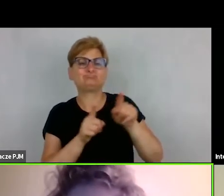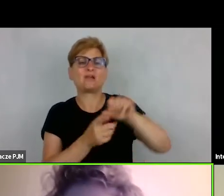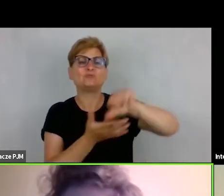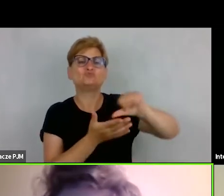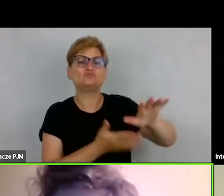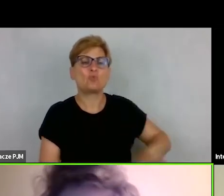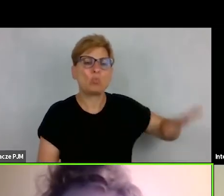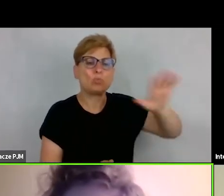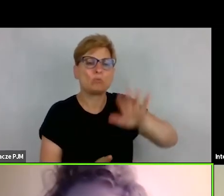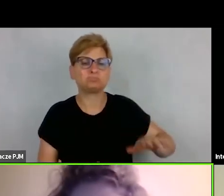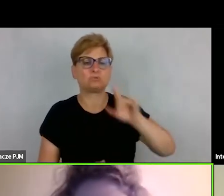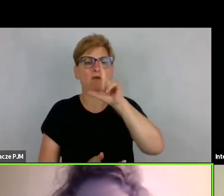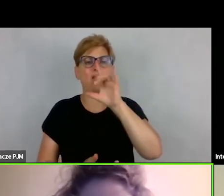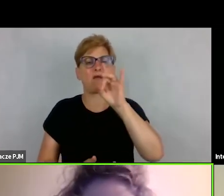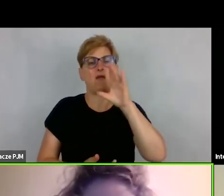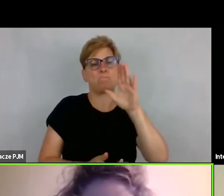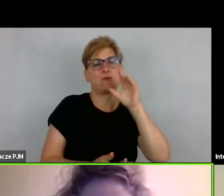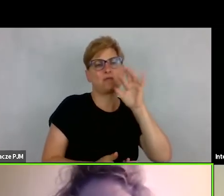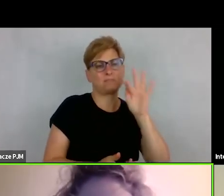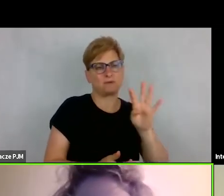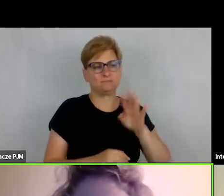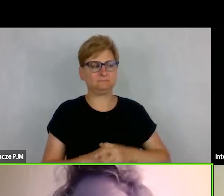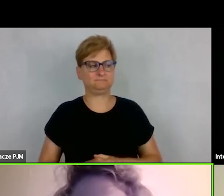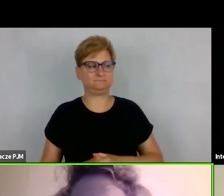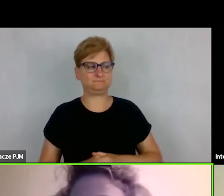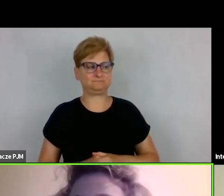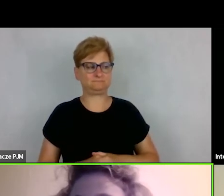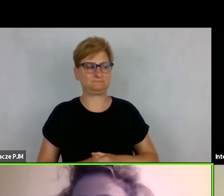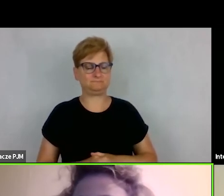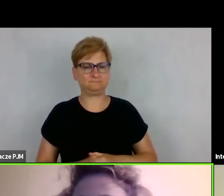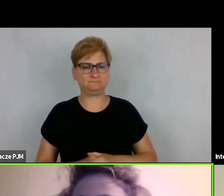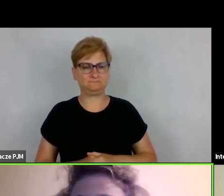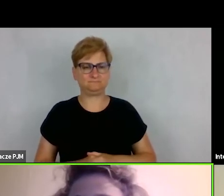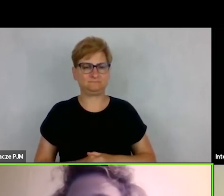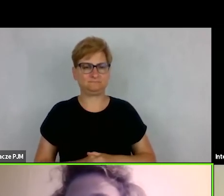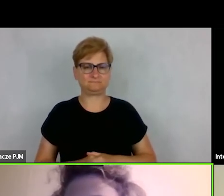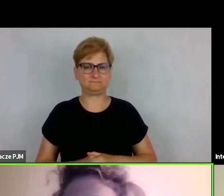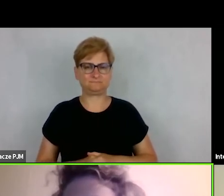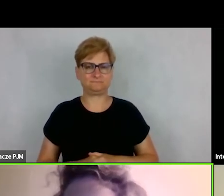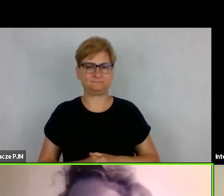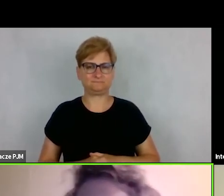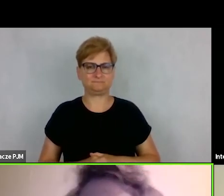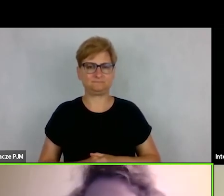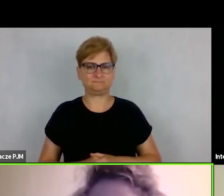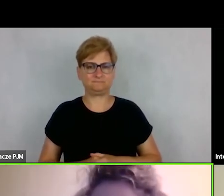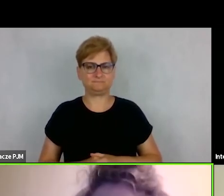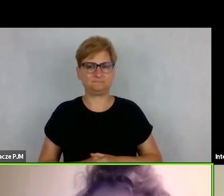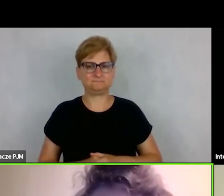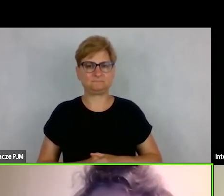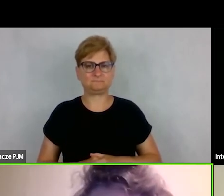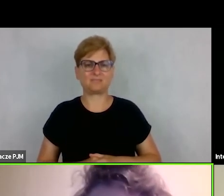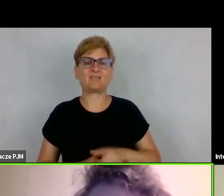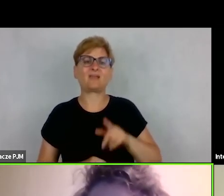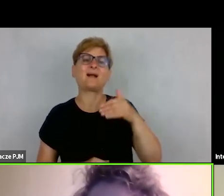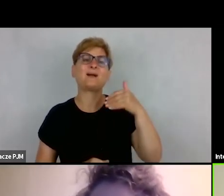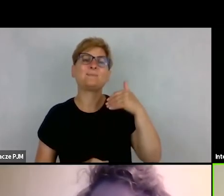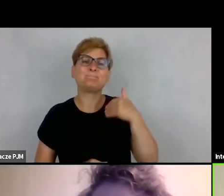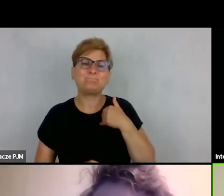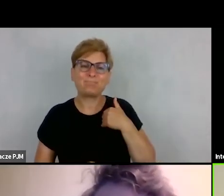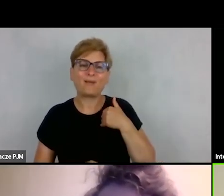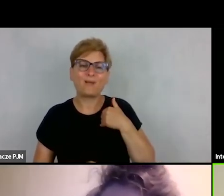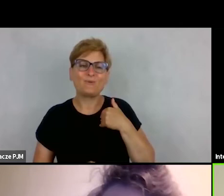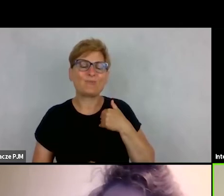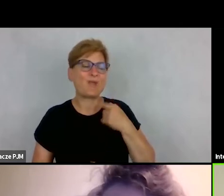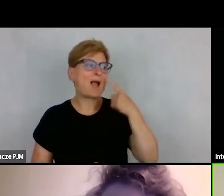of those videos that you guys unfortunately couldn't see now, but when you have those fathers group, like